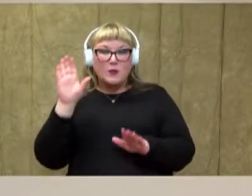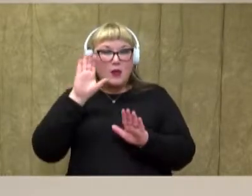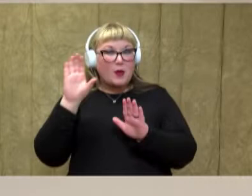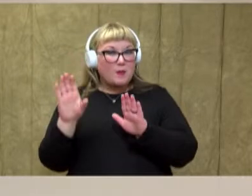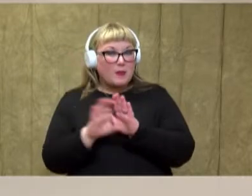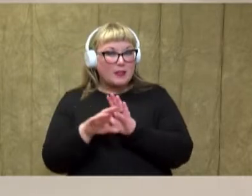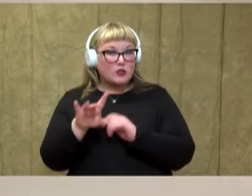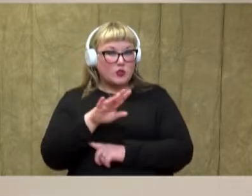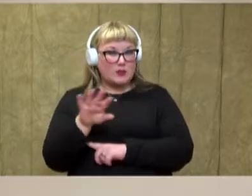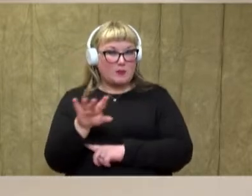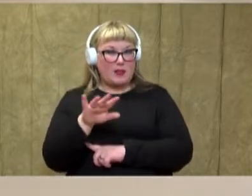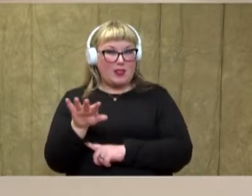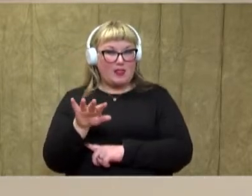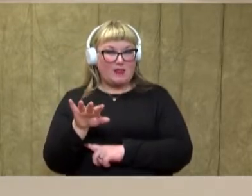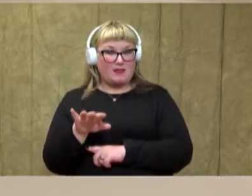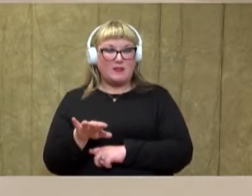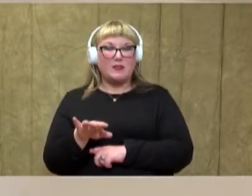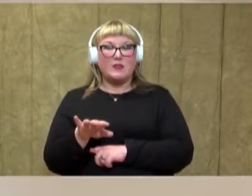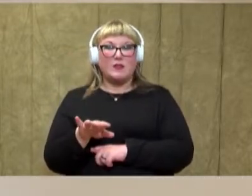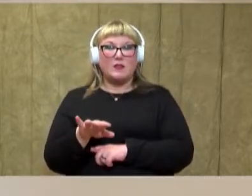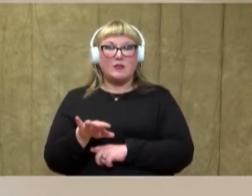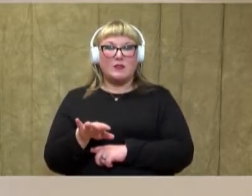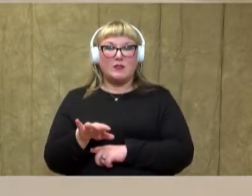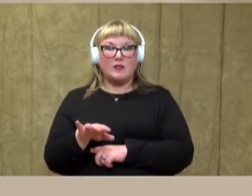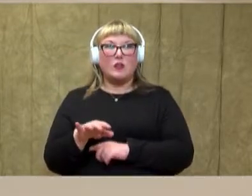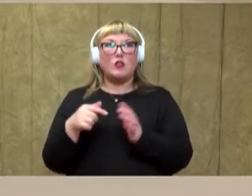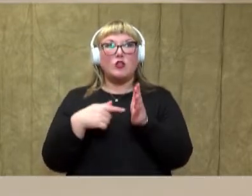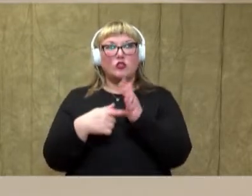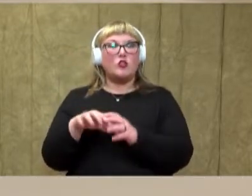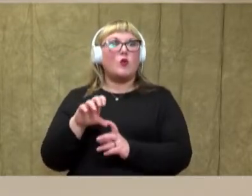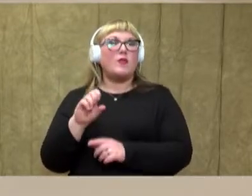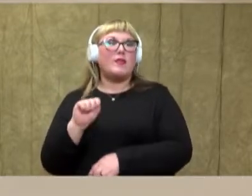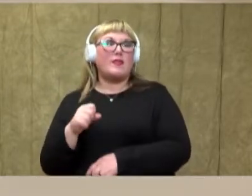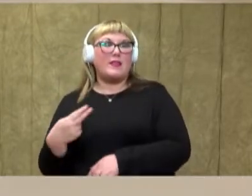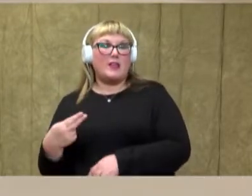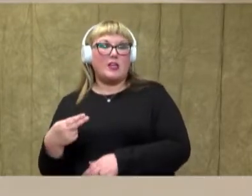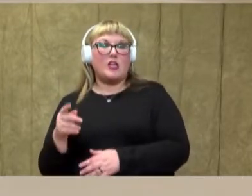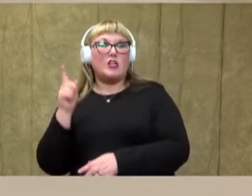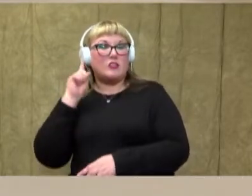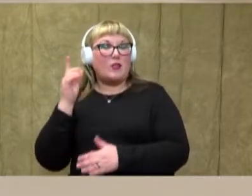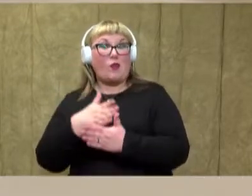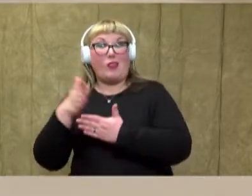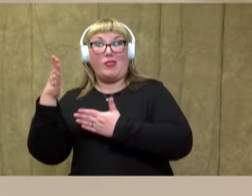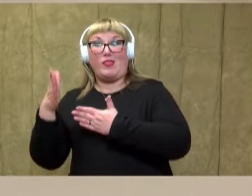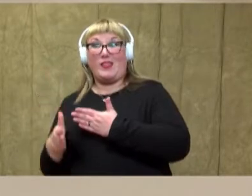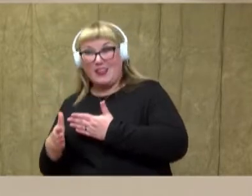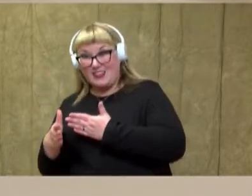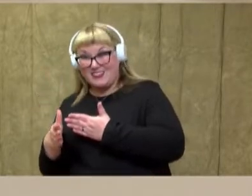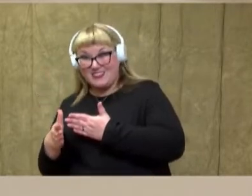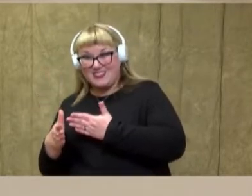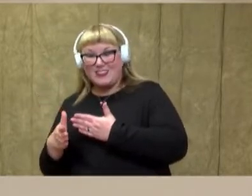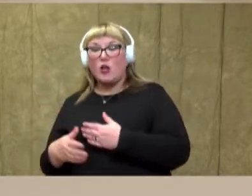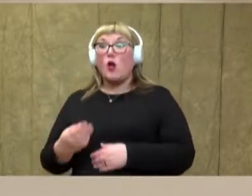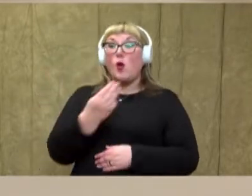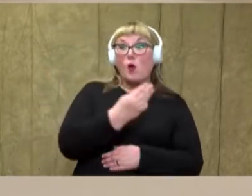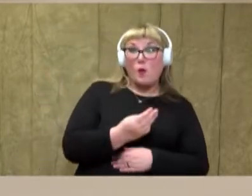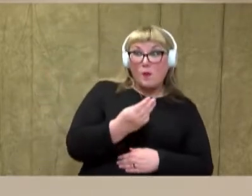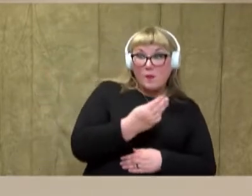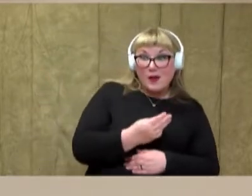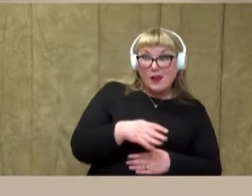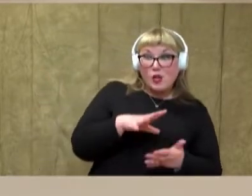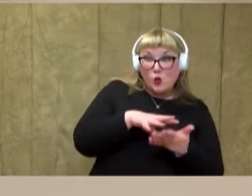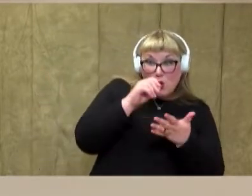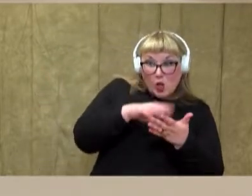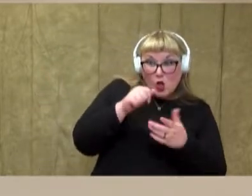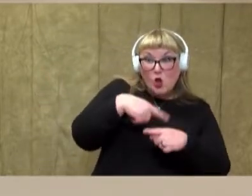picture spells that feature the sh sound at the end of the word. And remember, on Monday, we learned about our